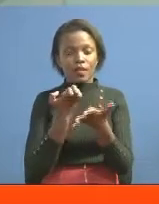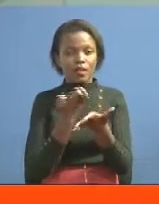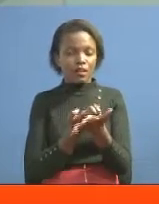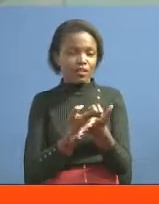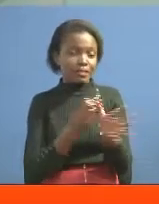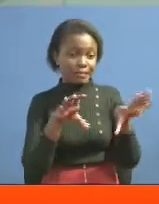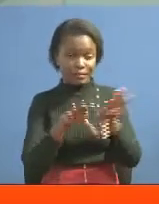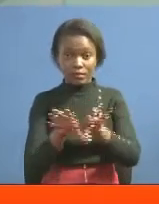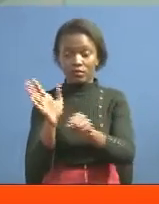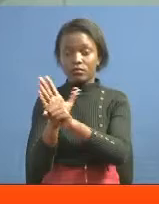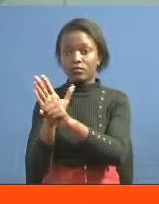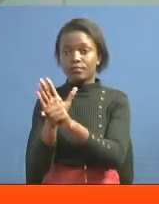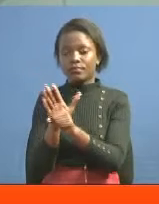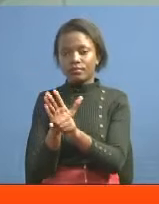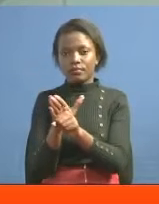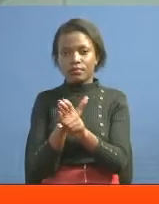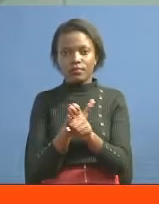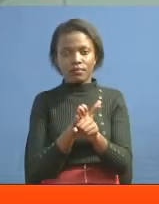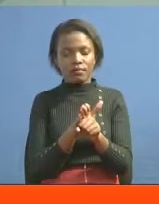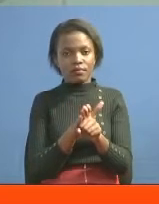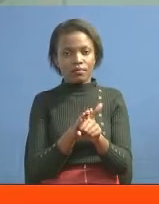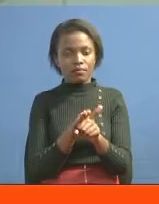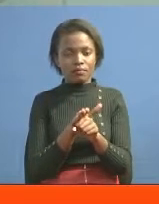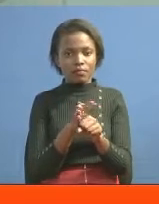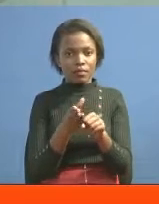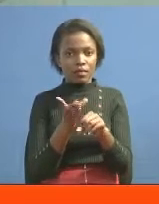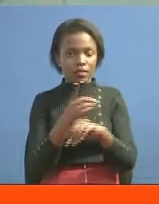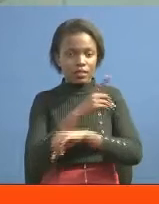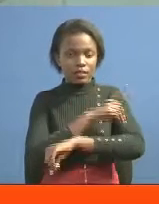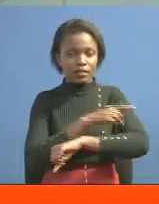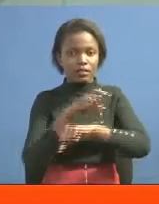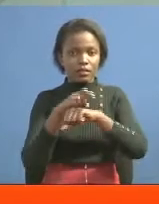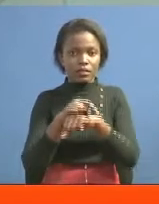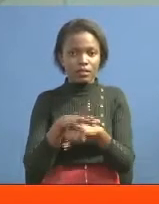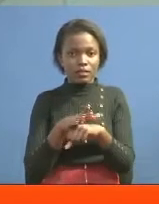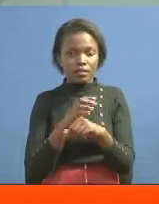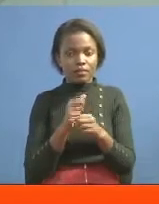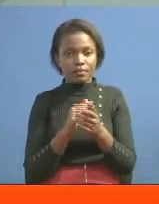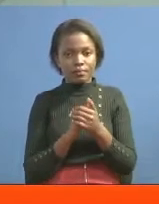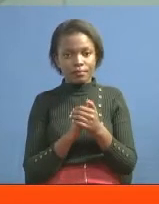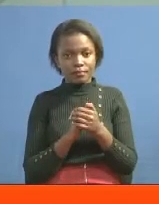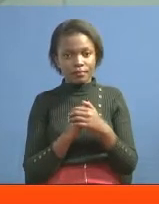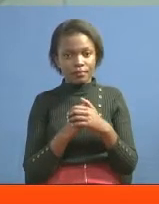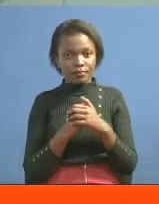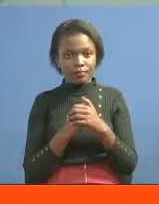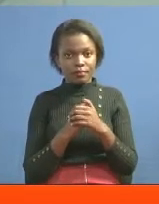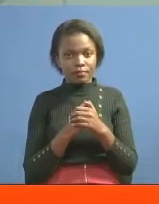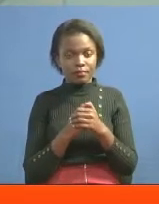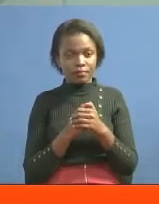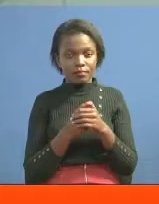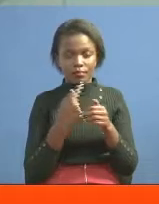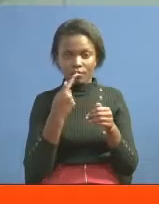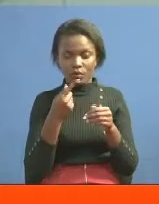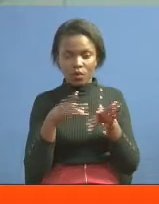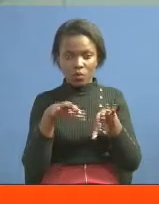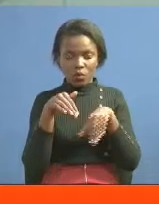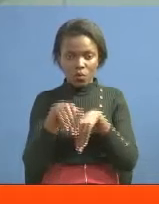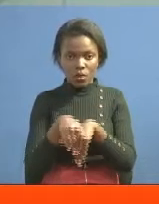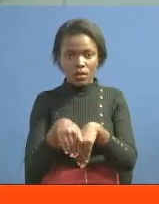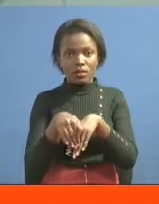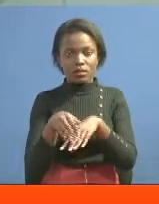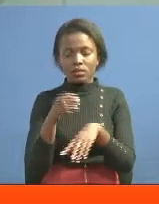continuing to suffer a lot. I think it's still early days because the lockdown was just imposed maybe a week or so ago. And so we're still waiting to